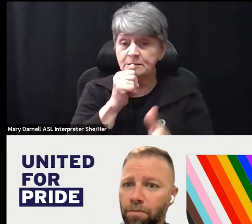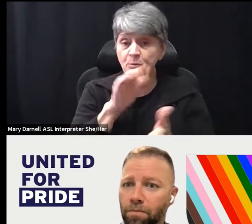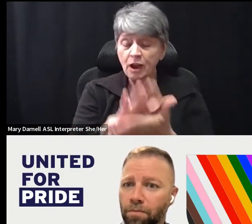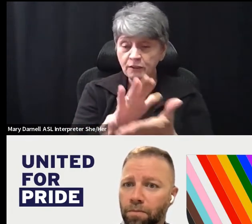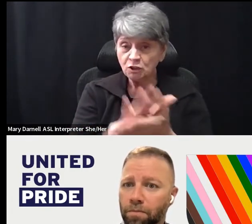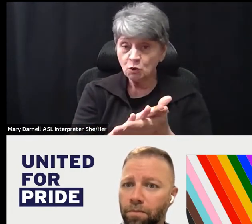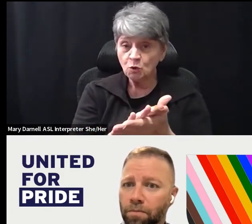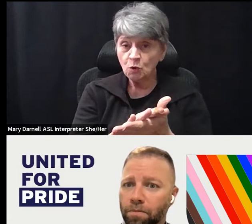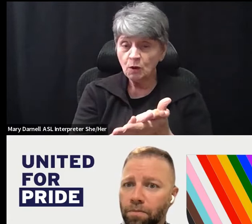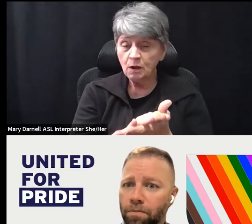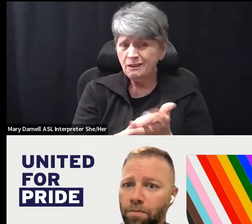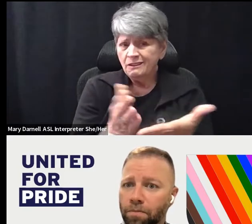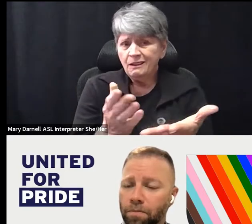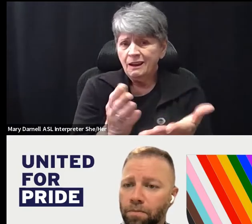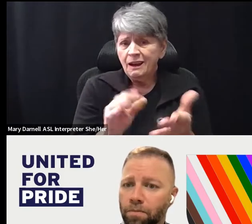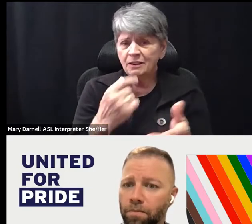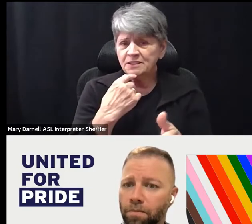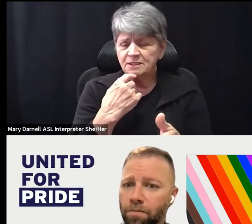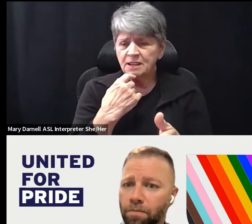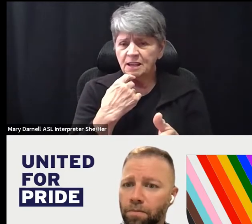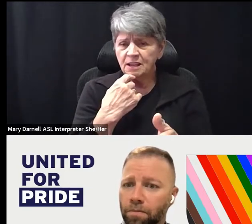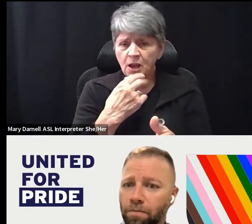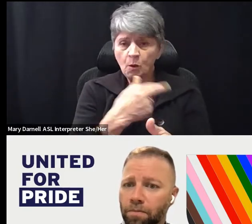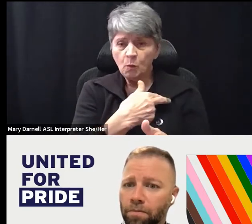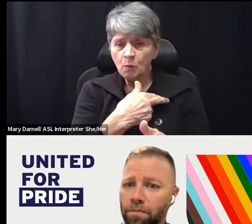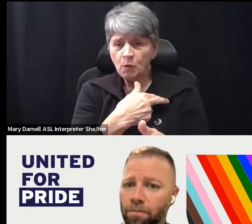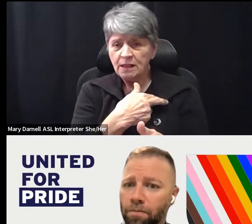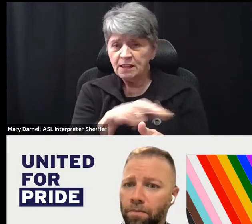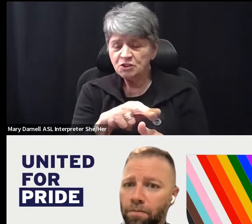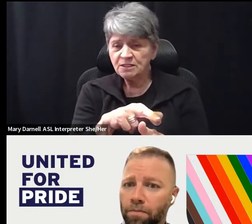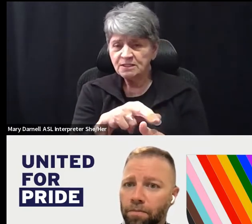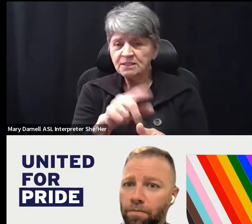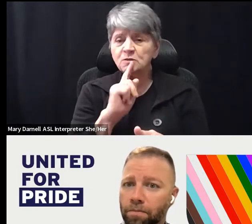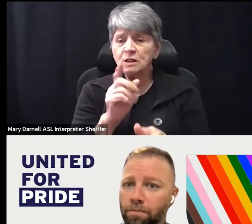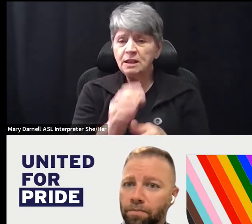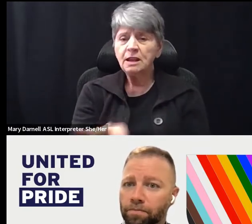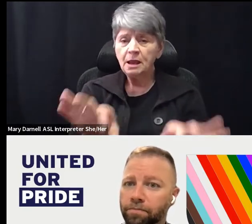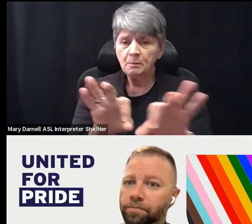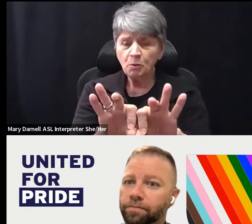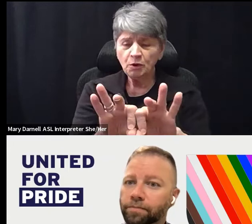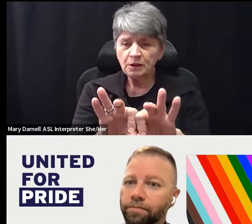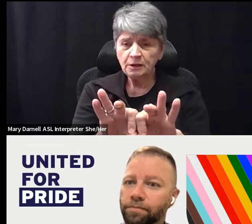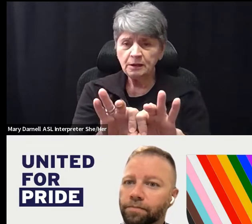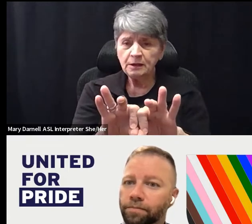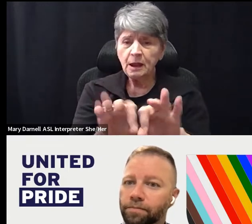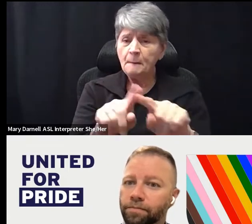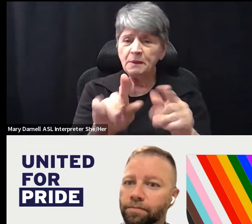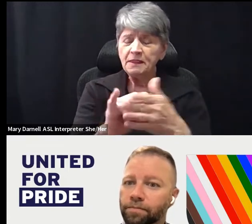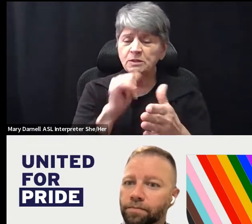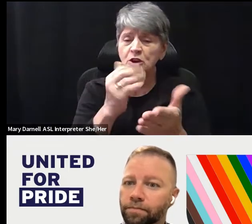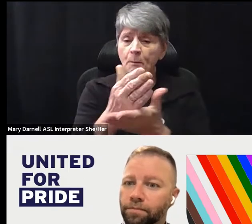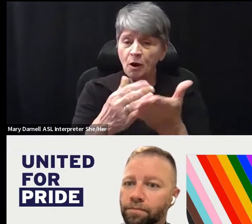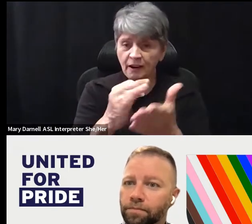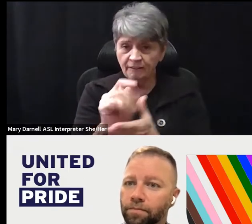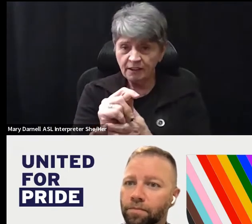being secular is a really important one. But they didn't unwind any of the requirements on there. And, you know, another, not to